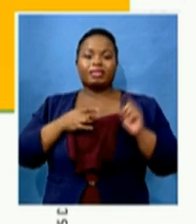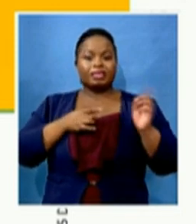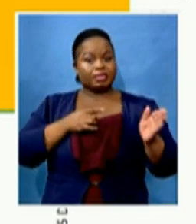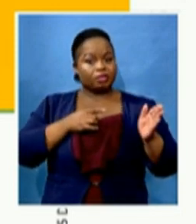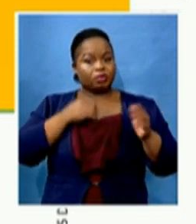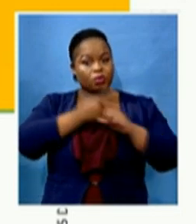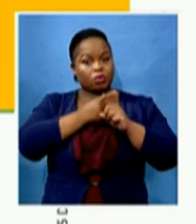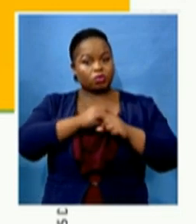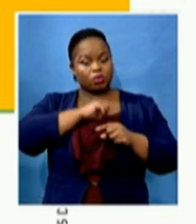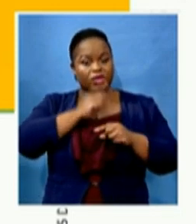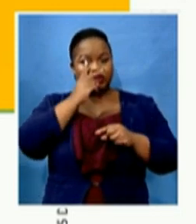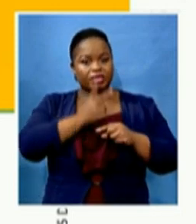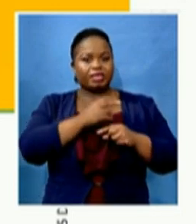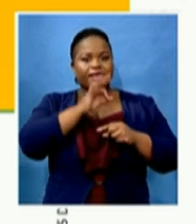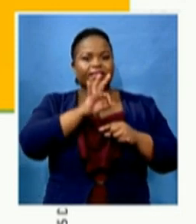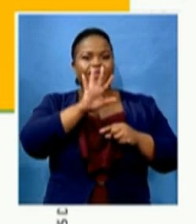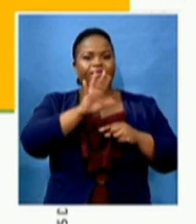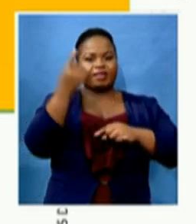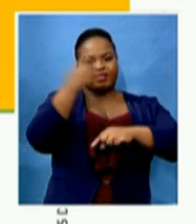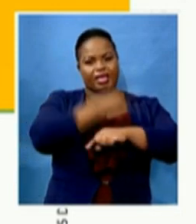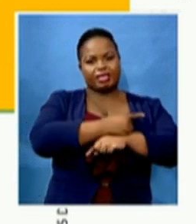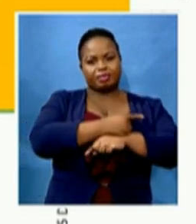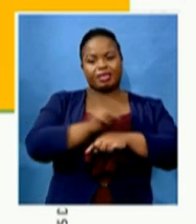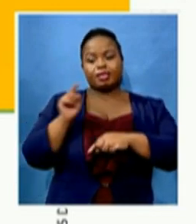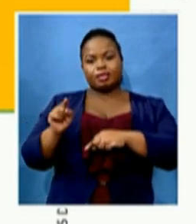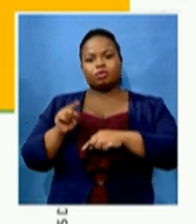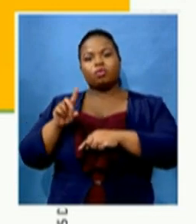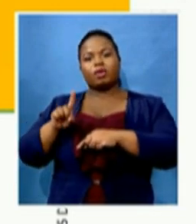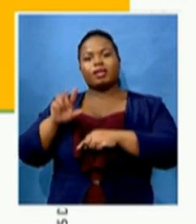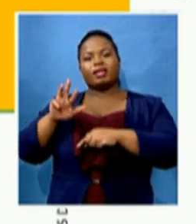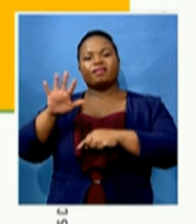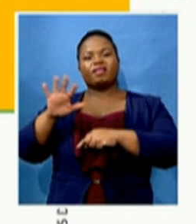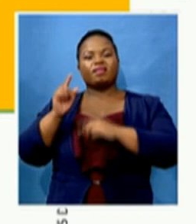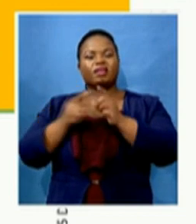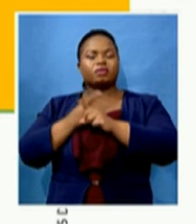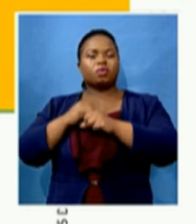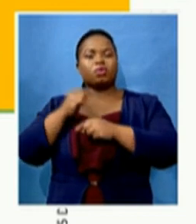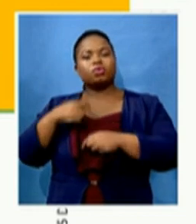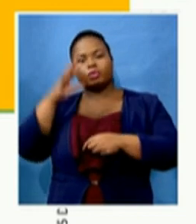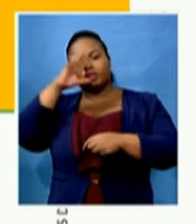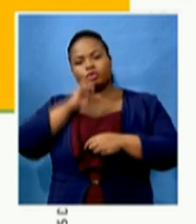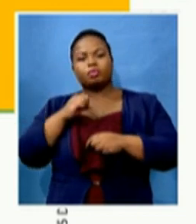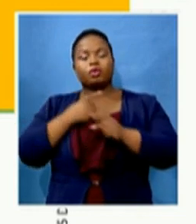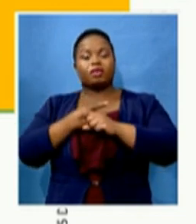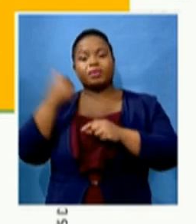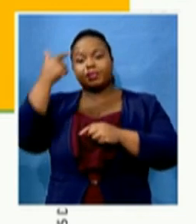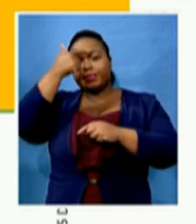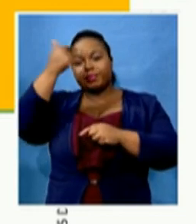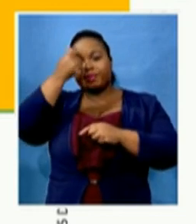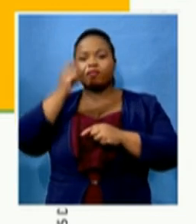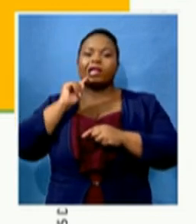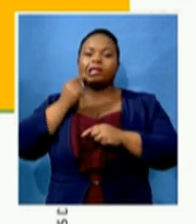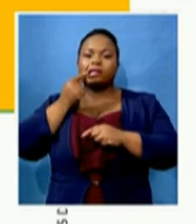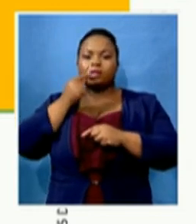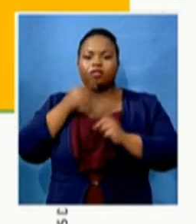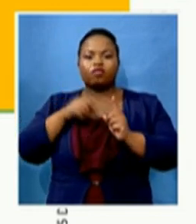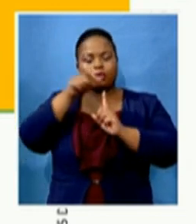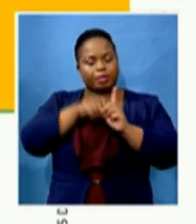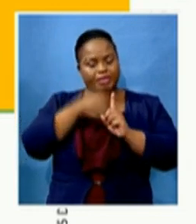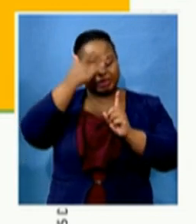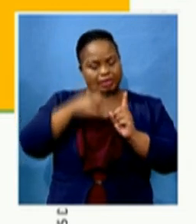So the assumption is that with mass testing and tracing, large parts of the economy are open. So then